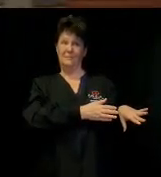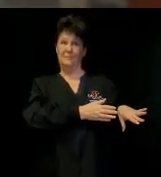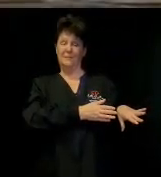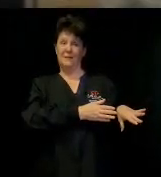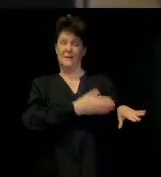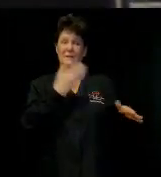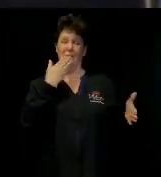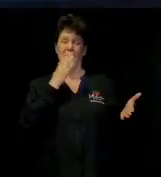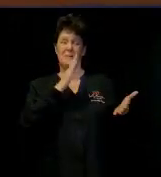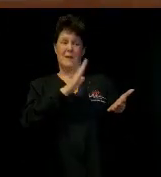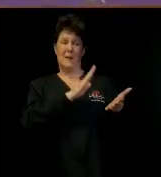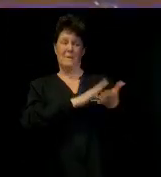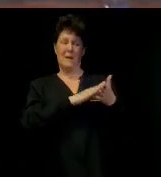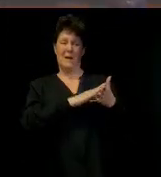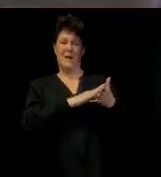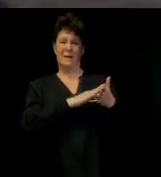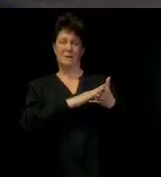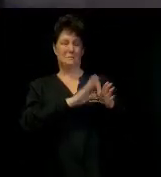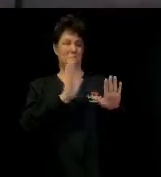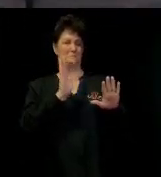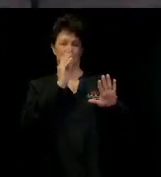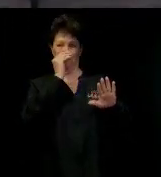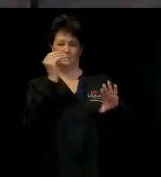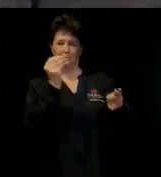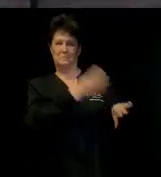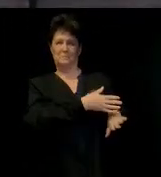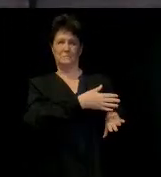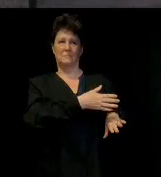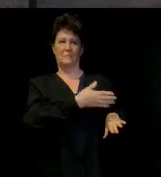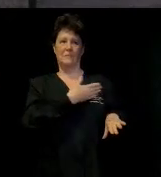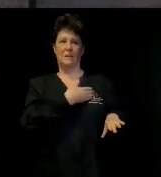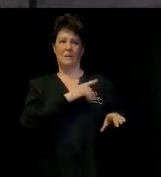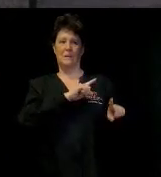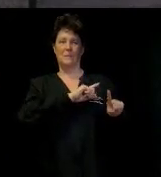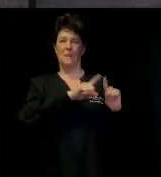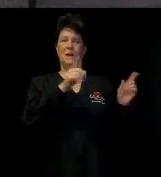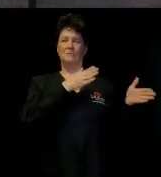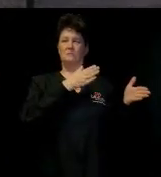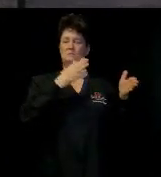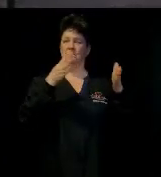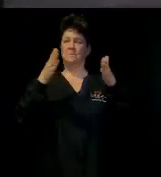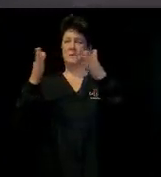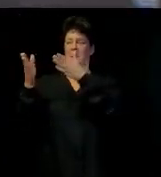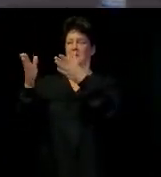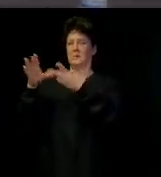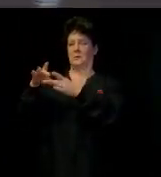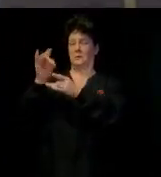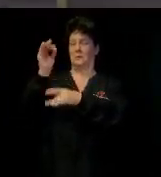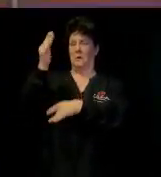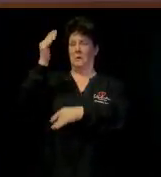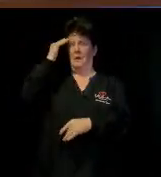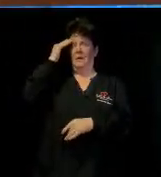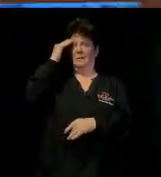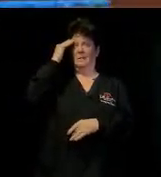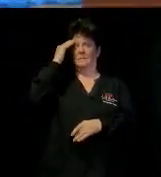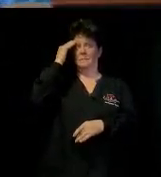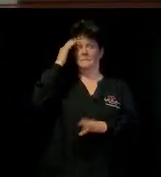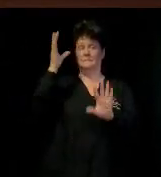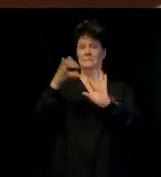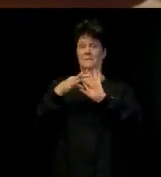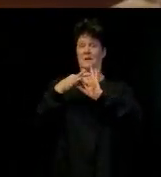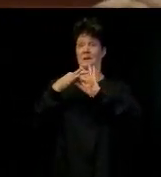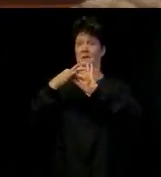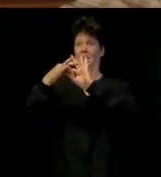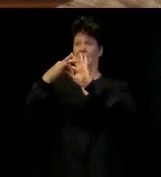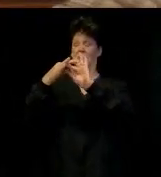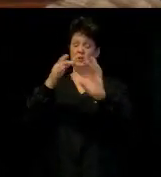to deceitful lust and renewed in the spirit of your mind. Pause. That word spirit of mind again, it connects to, right, the heart of